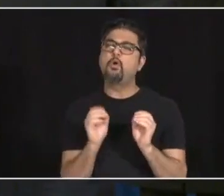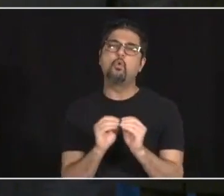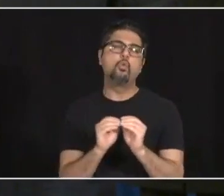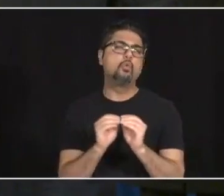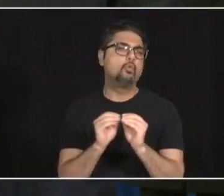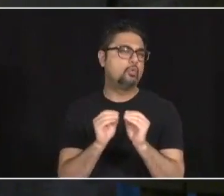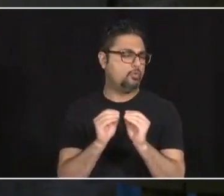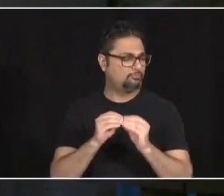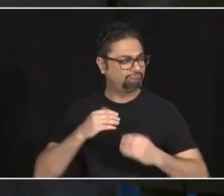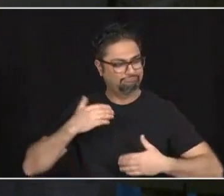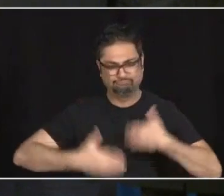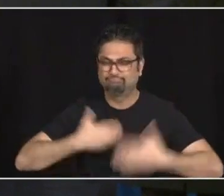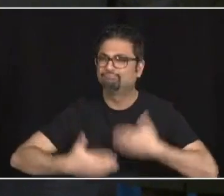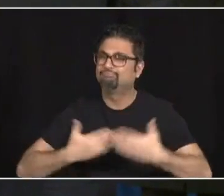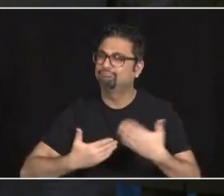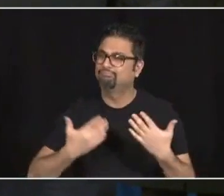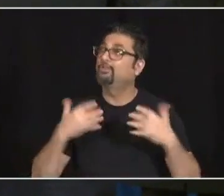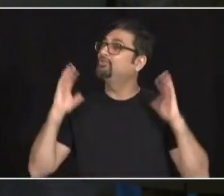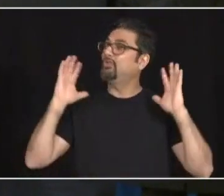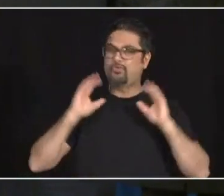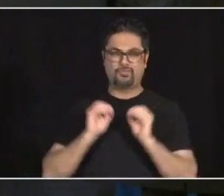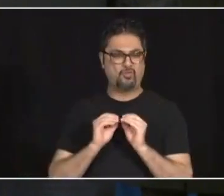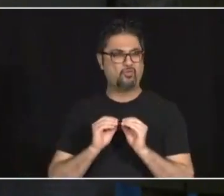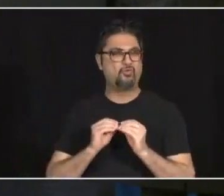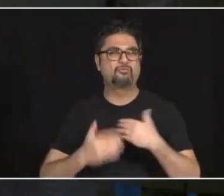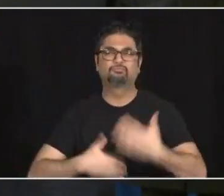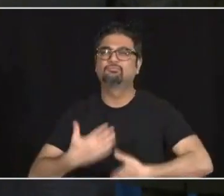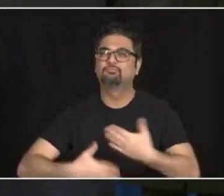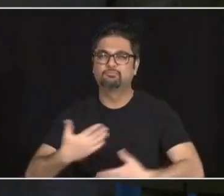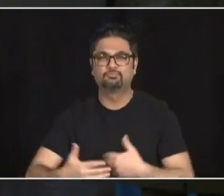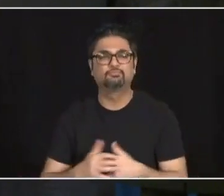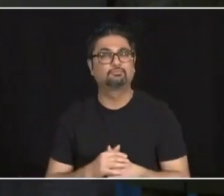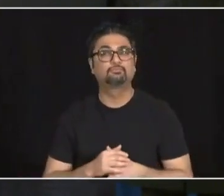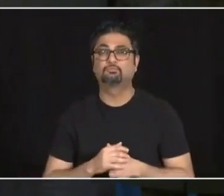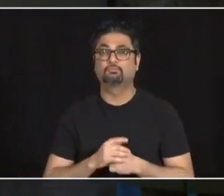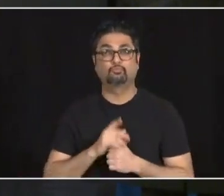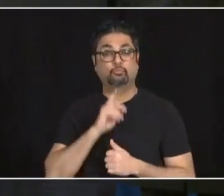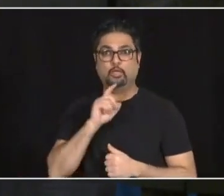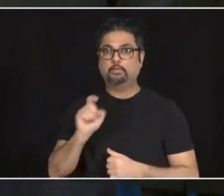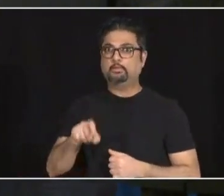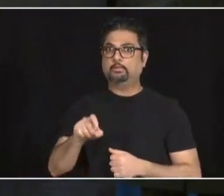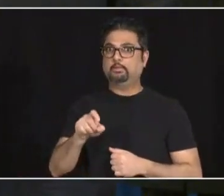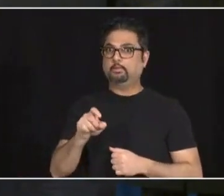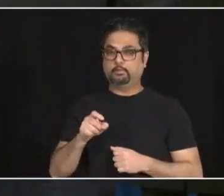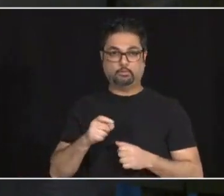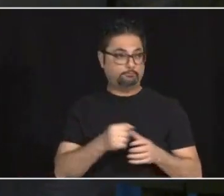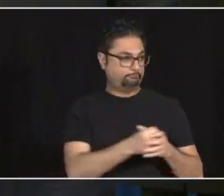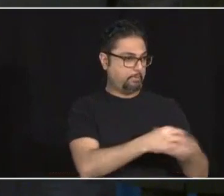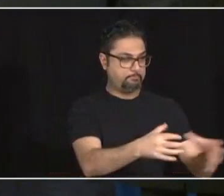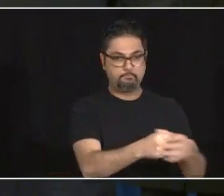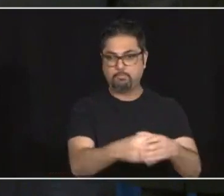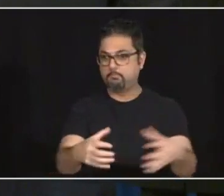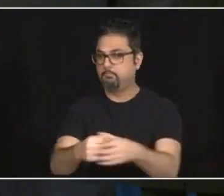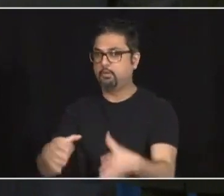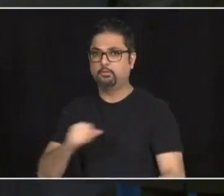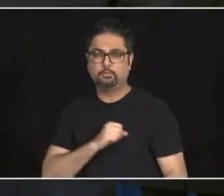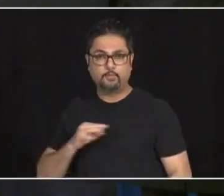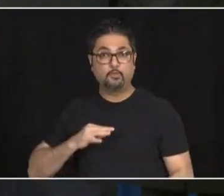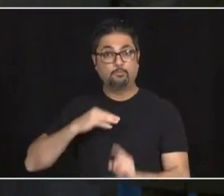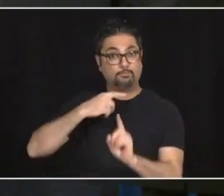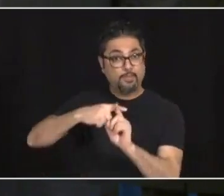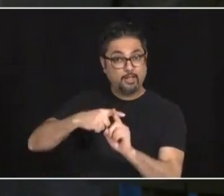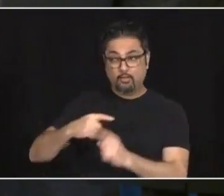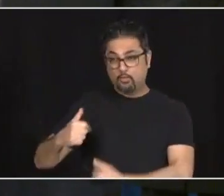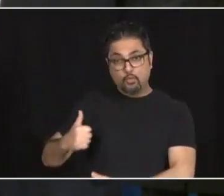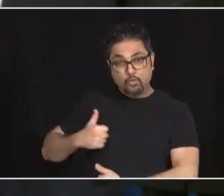homes immediately. There's several thousand people that are required, in addition to the armed forces staff that are coming forward, in